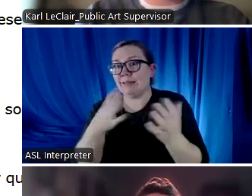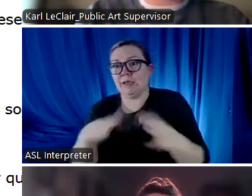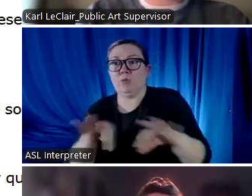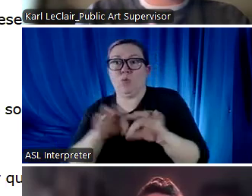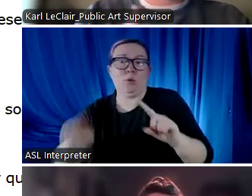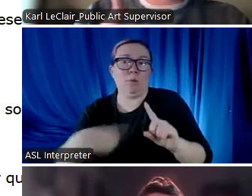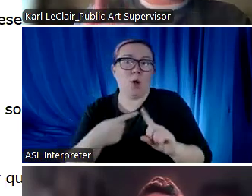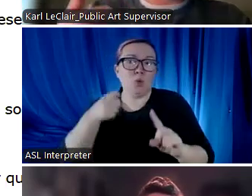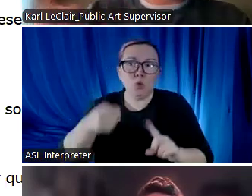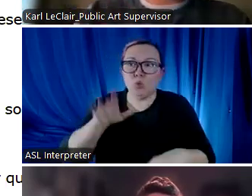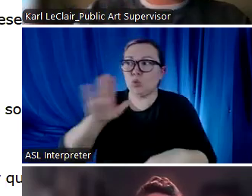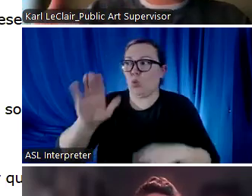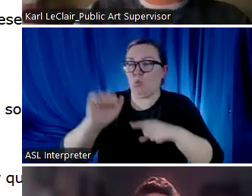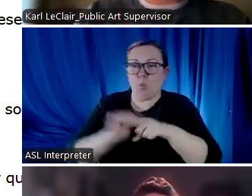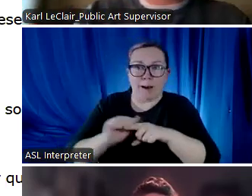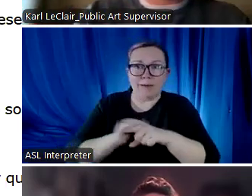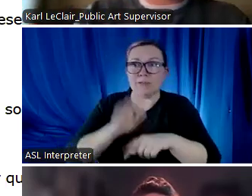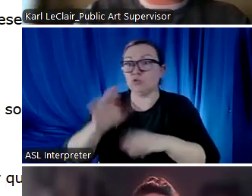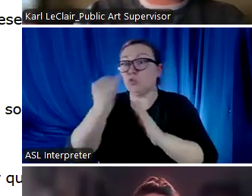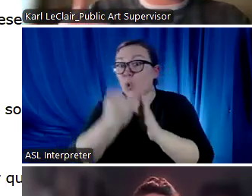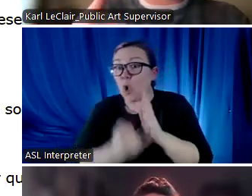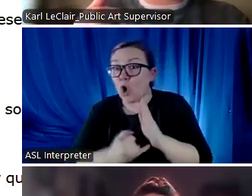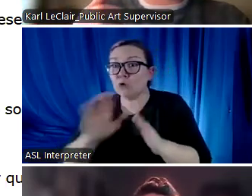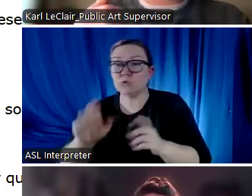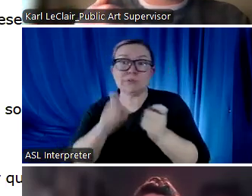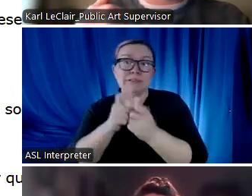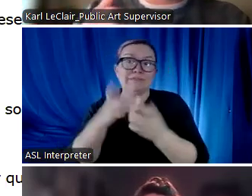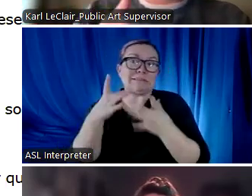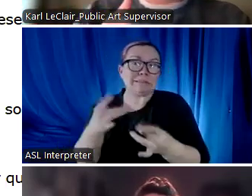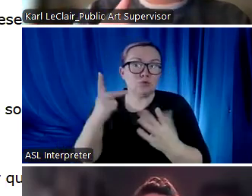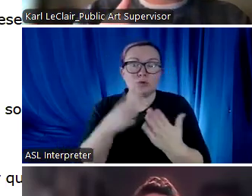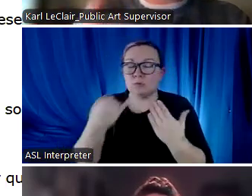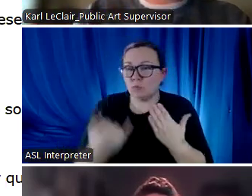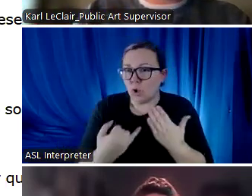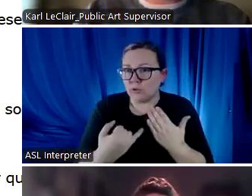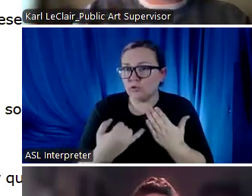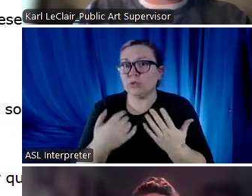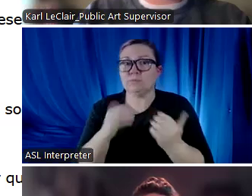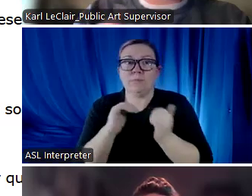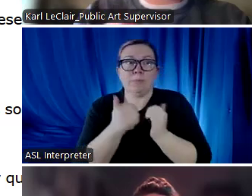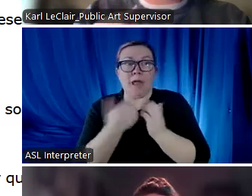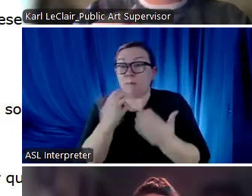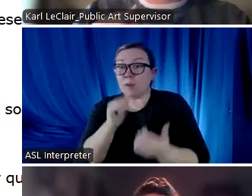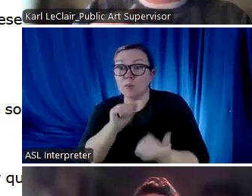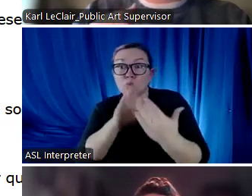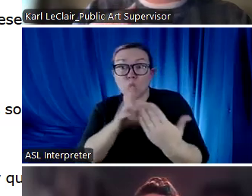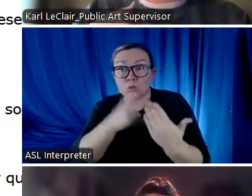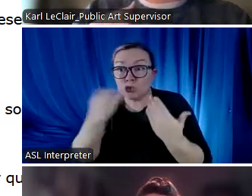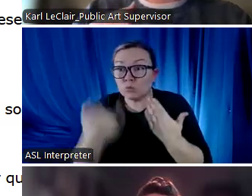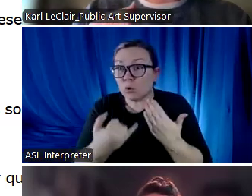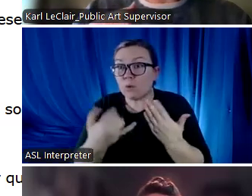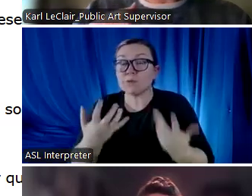your practice, your art making, your specific interest in this project, how you might approach the project,